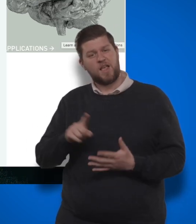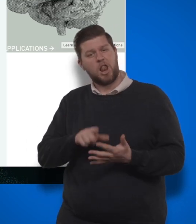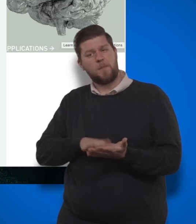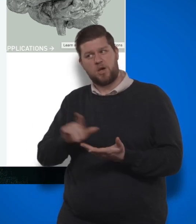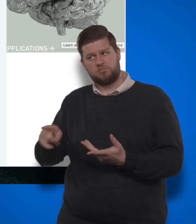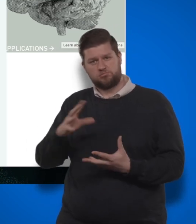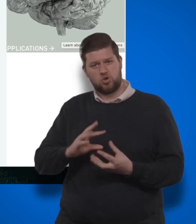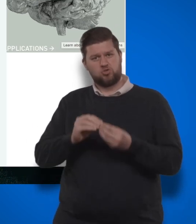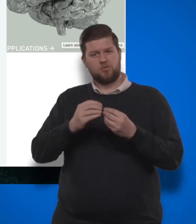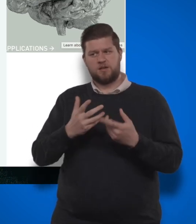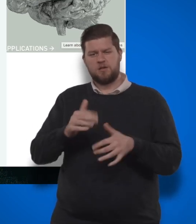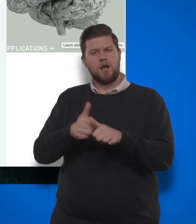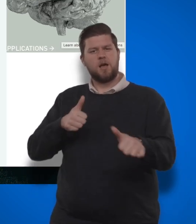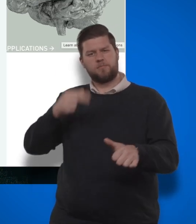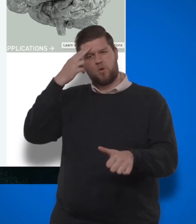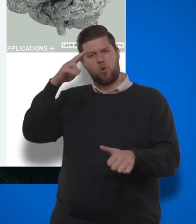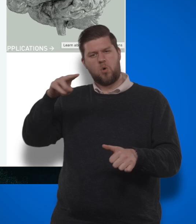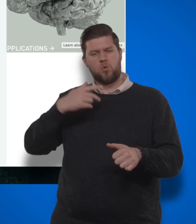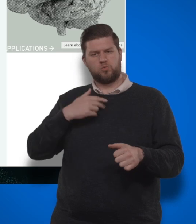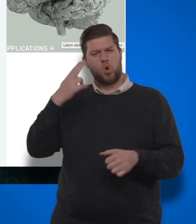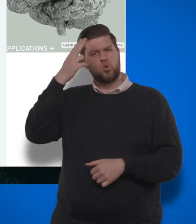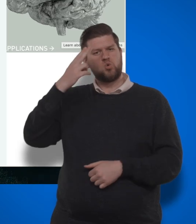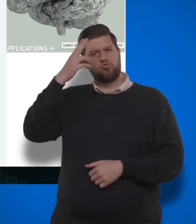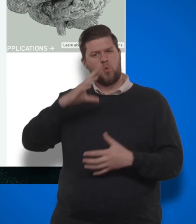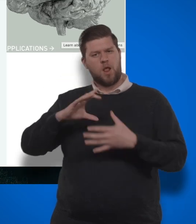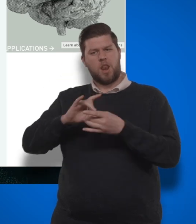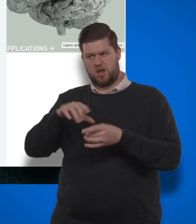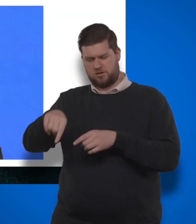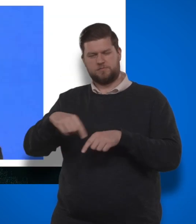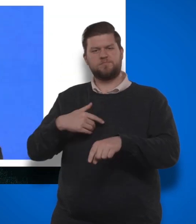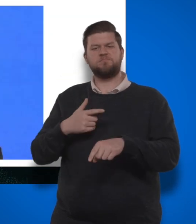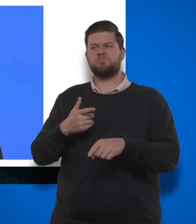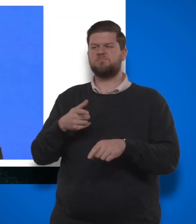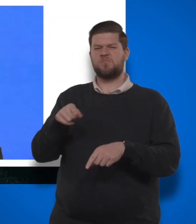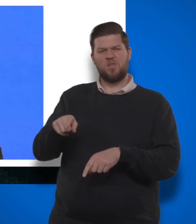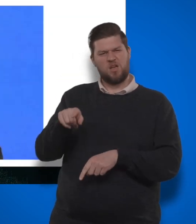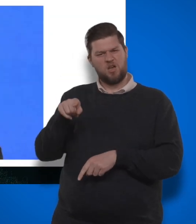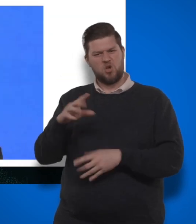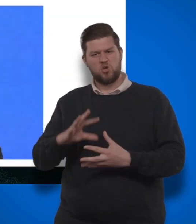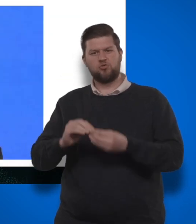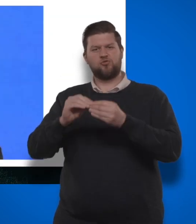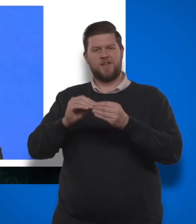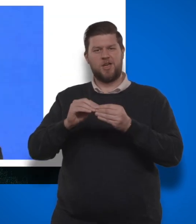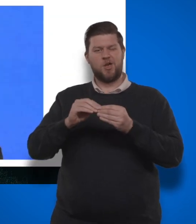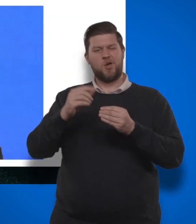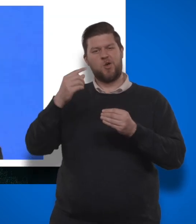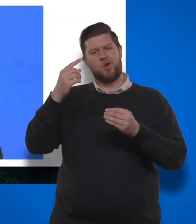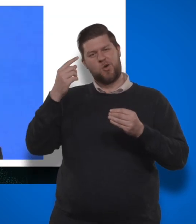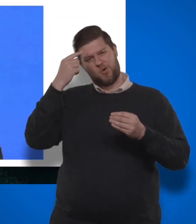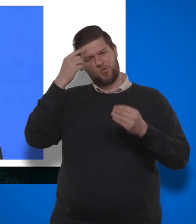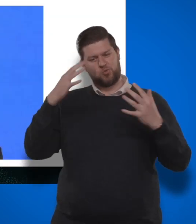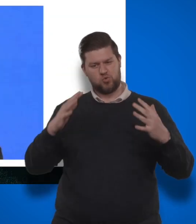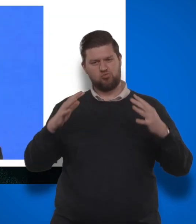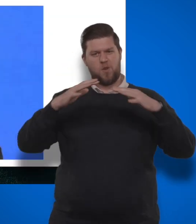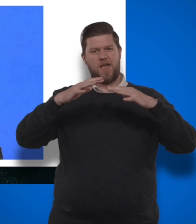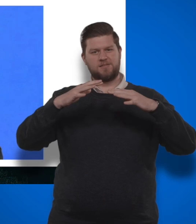invent neural lace as the science fiction concept. And you may have noticed just 5 days ago, I think 5 or 6 days